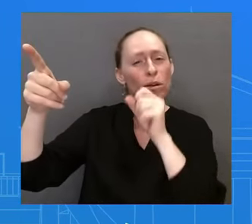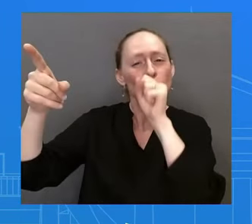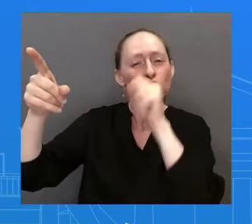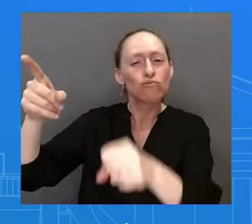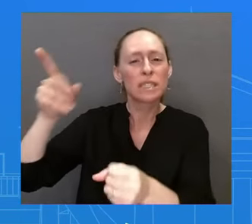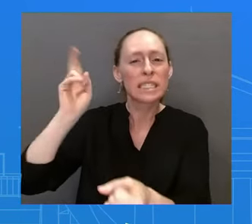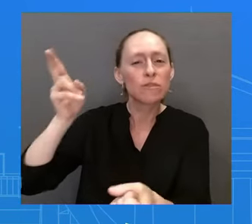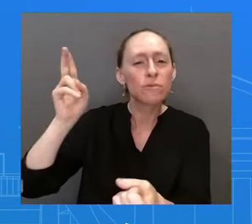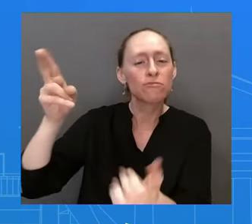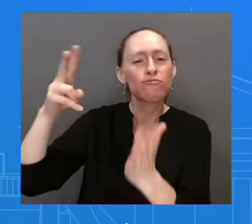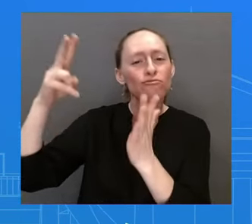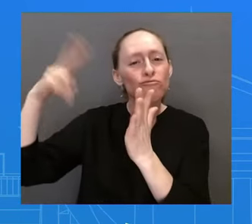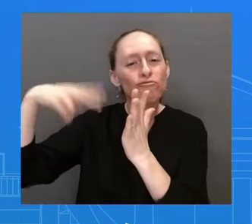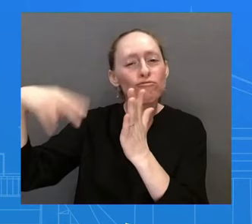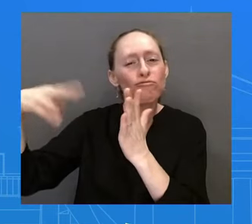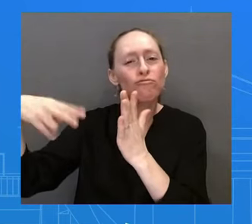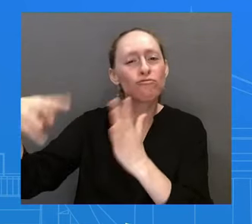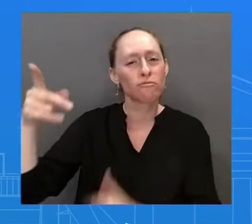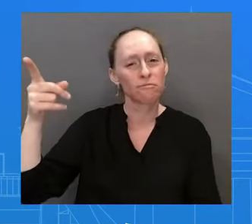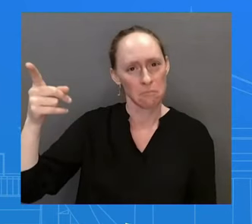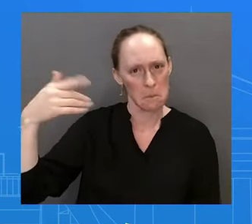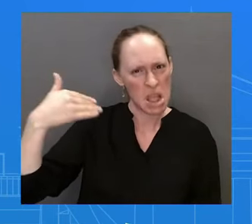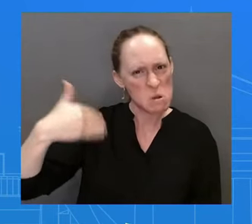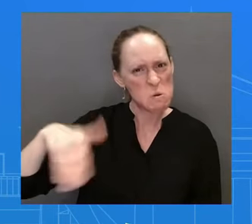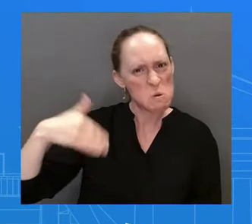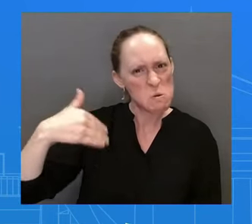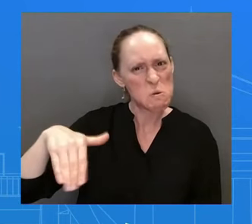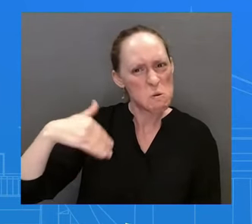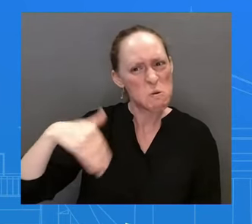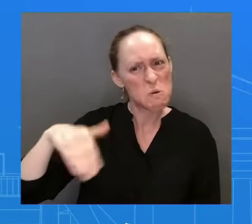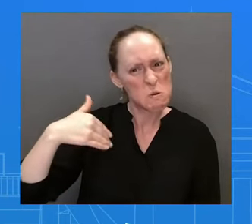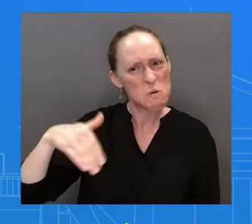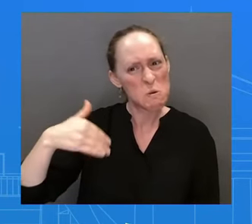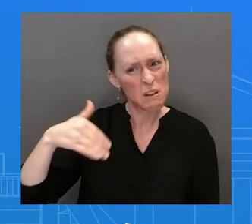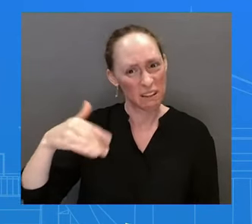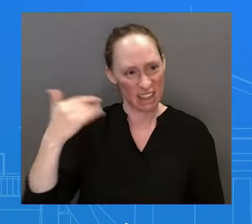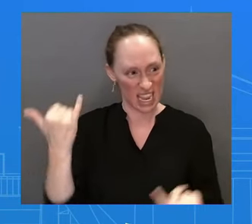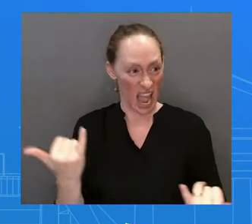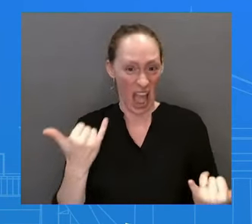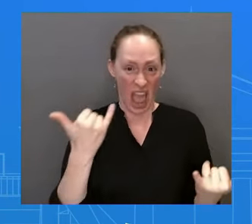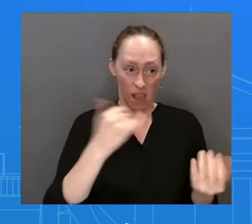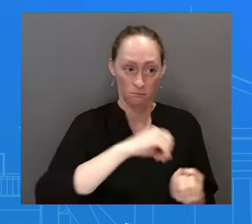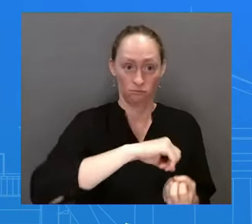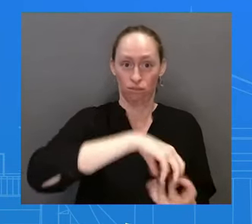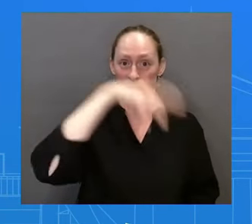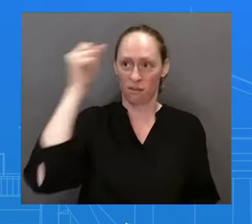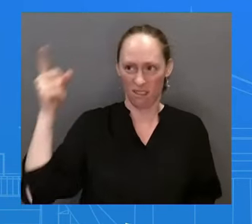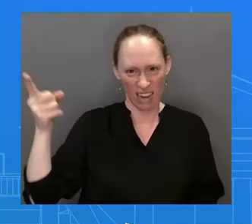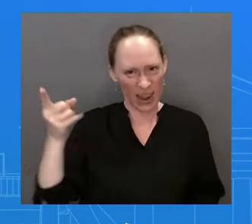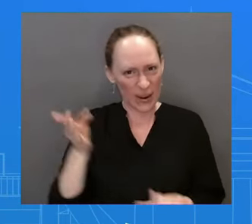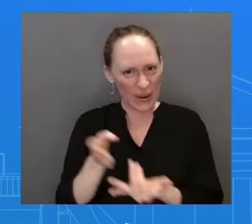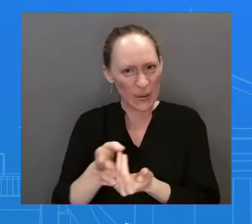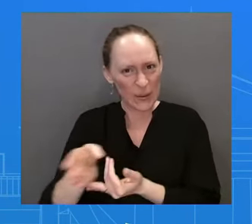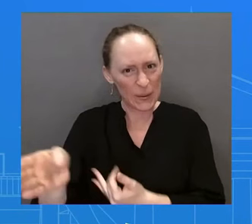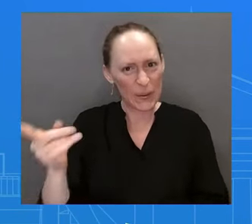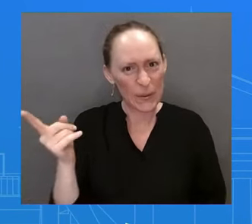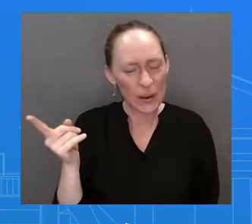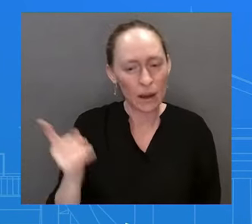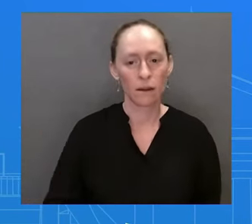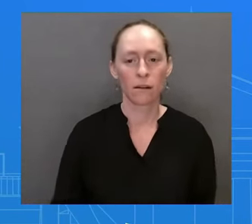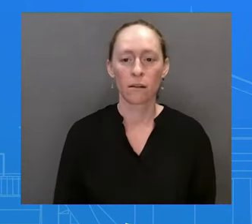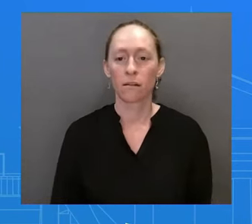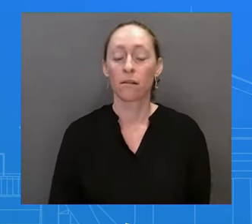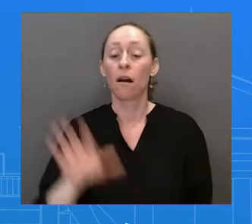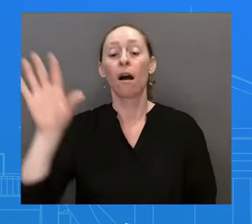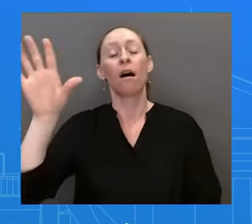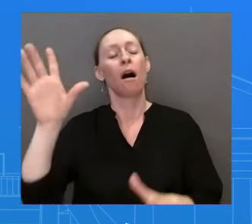be going through this moment. The president respects the rule of law and the democratic institutions of the United States of America, and